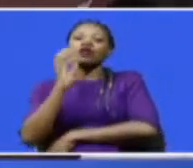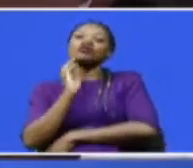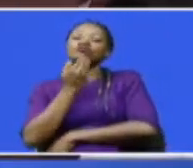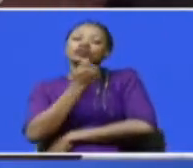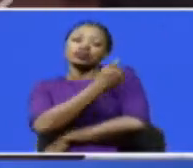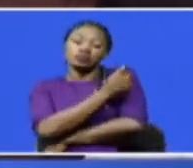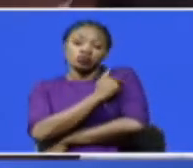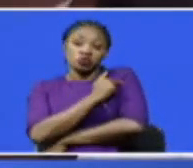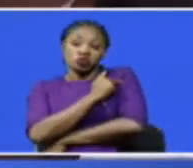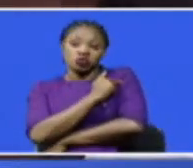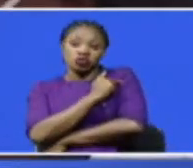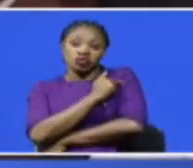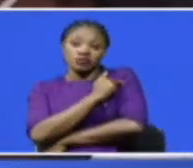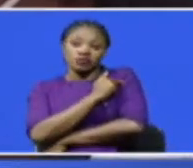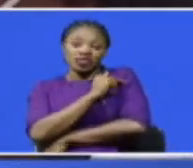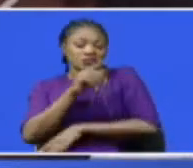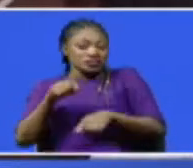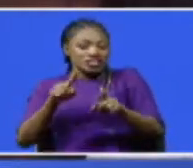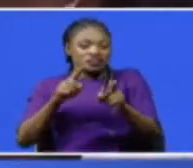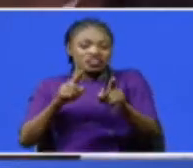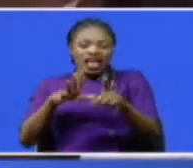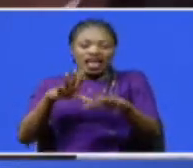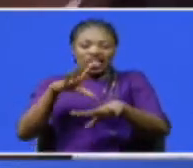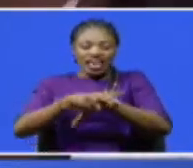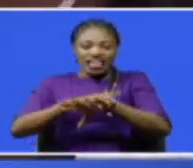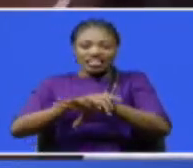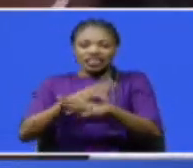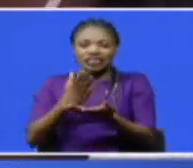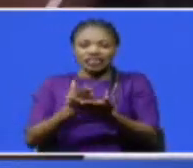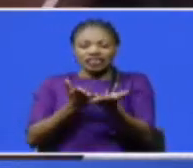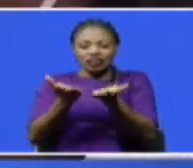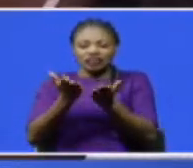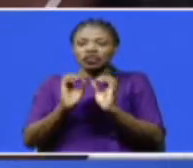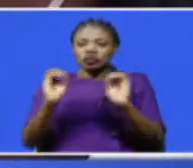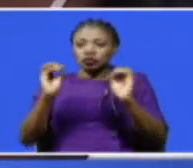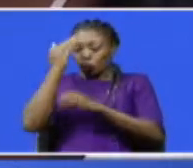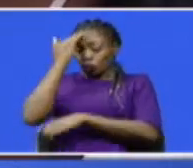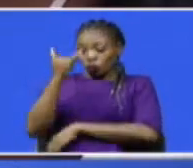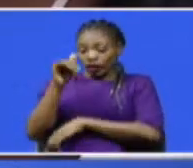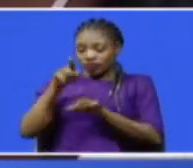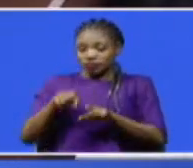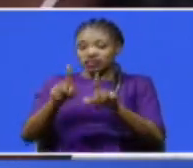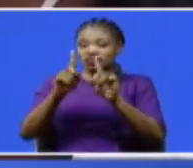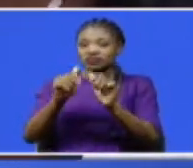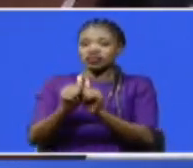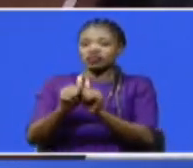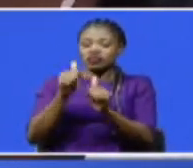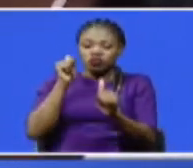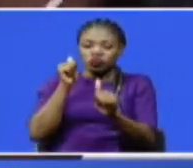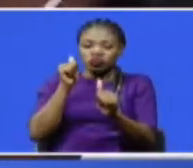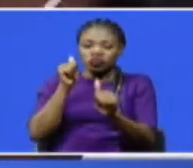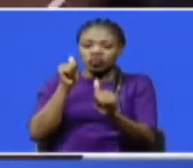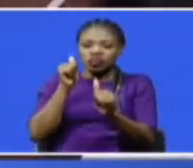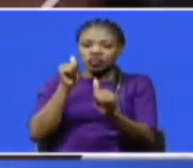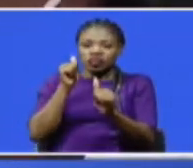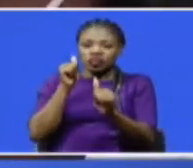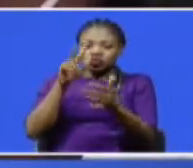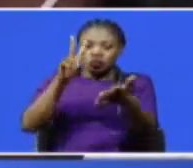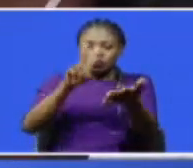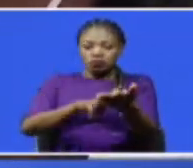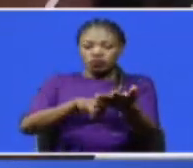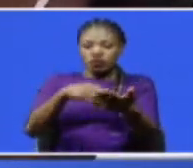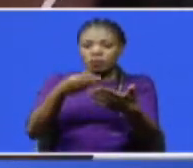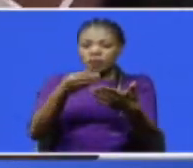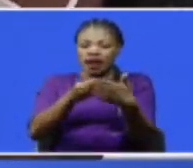get their rights to treatment simply because they cannot be able to approve money that was